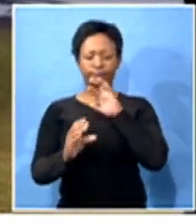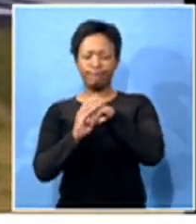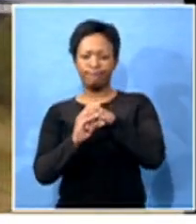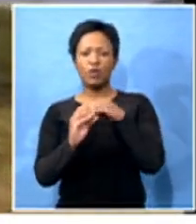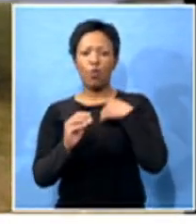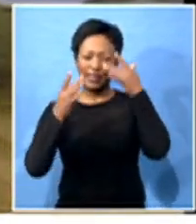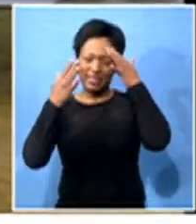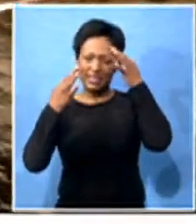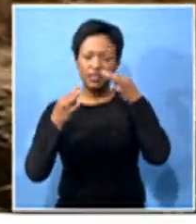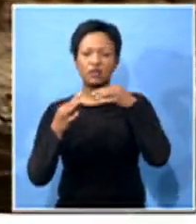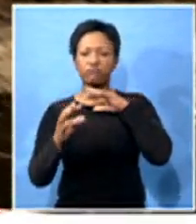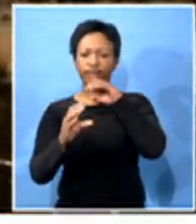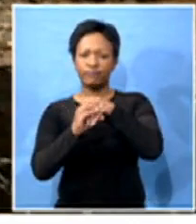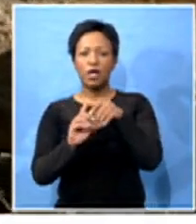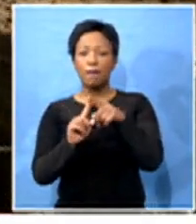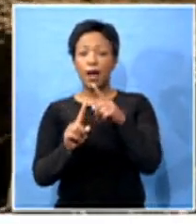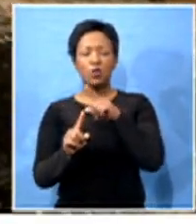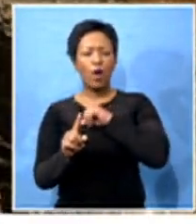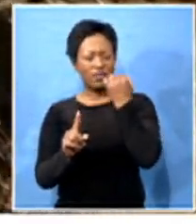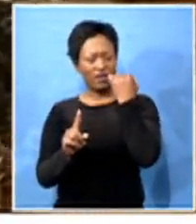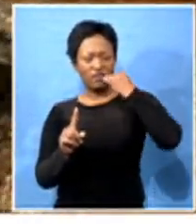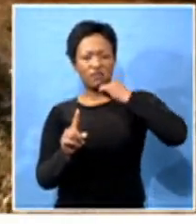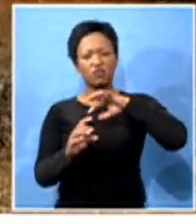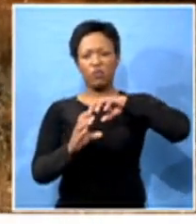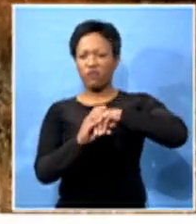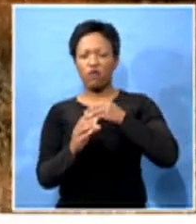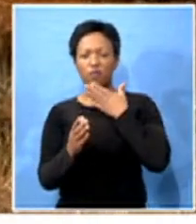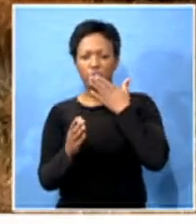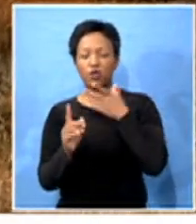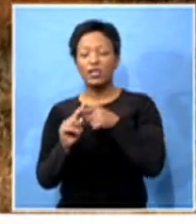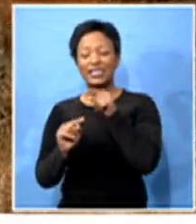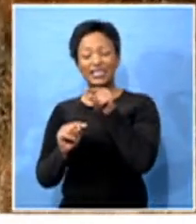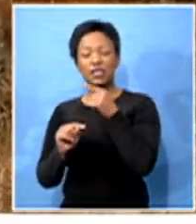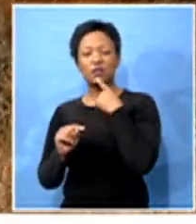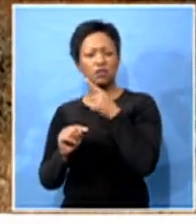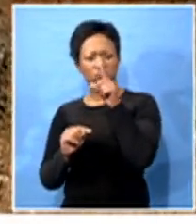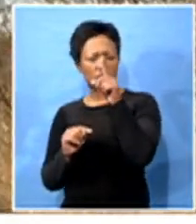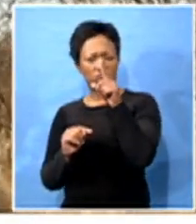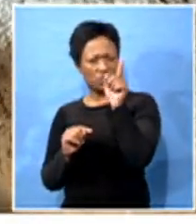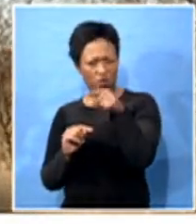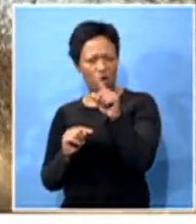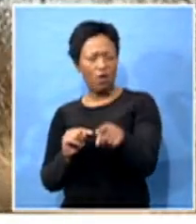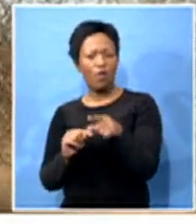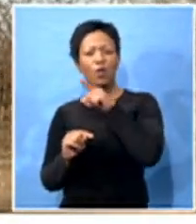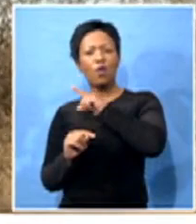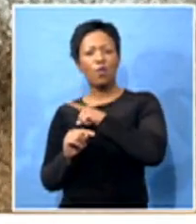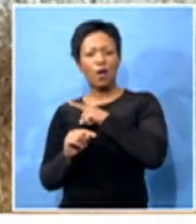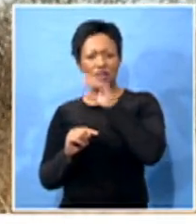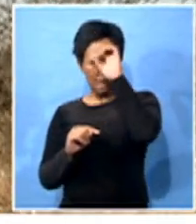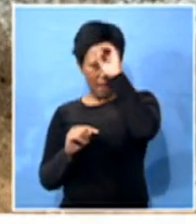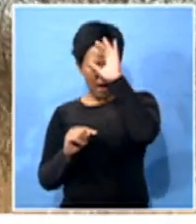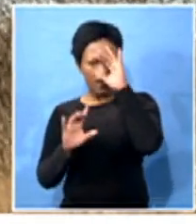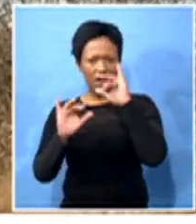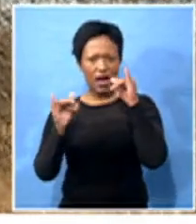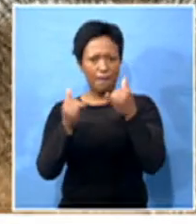a voice. So the proposal that Benchmarks Foundation has made to say that no, this is not correct. The mining companies must get involved,